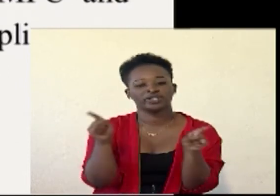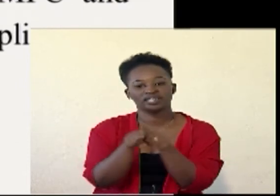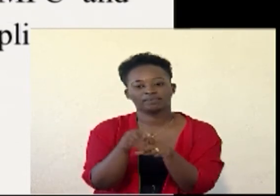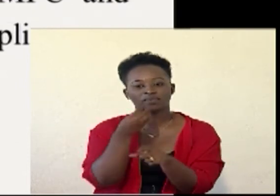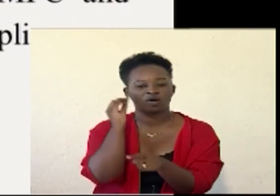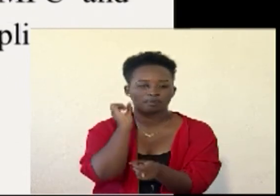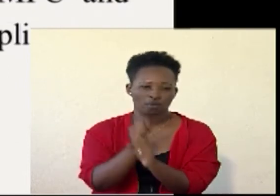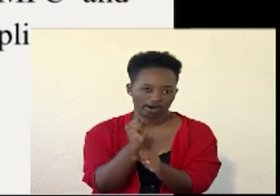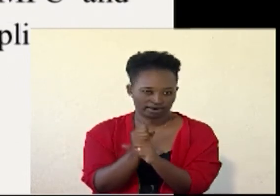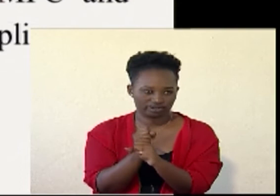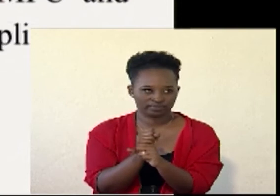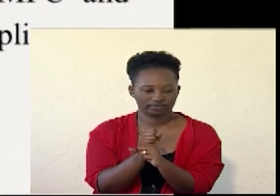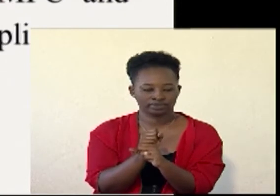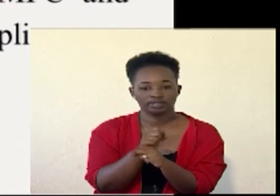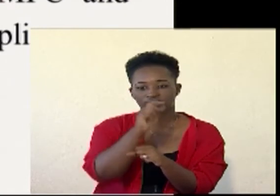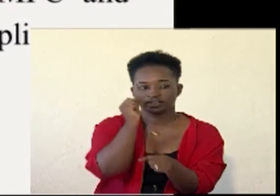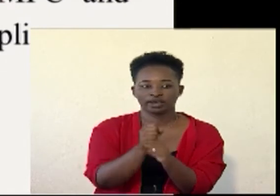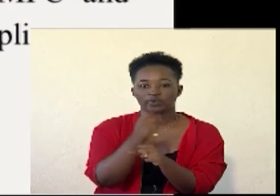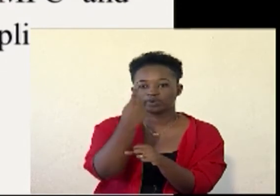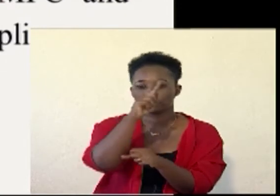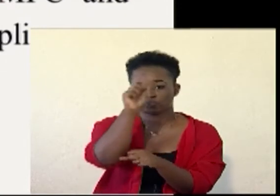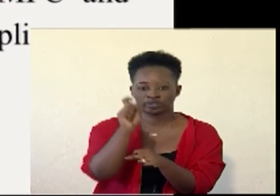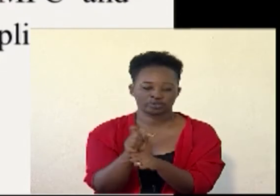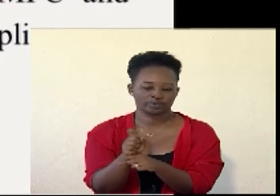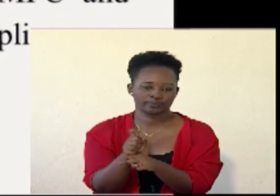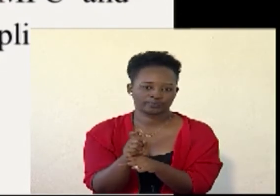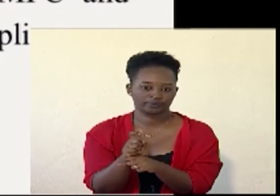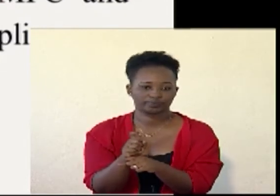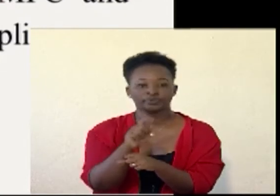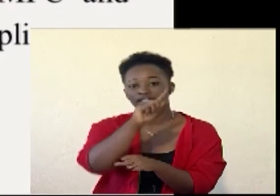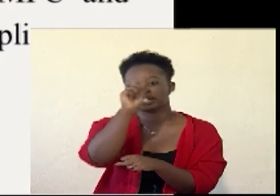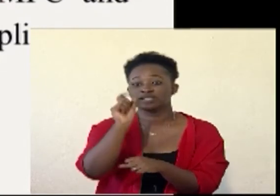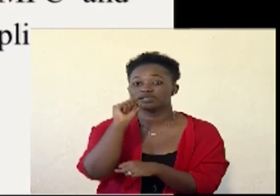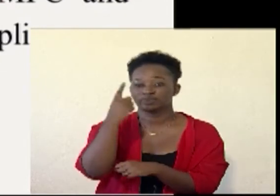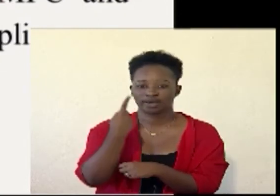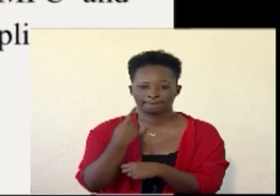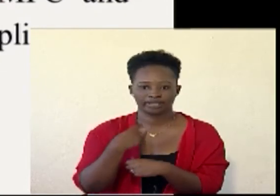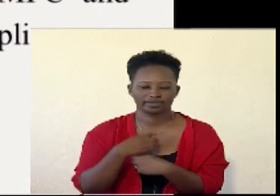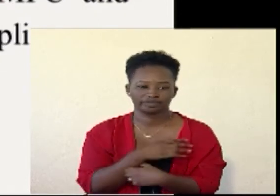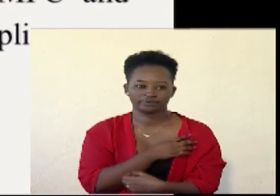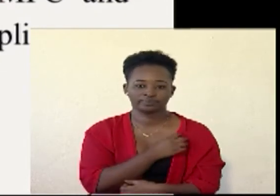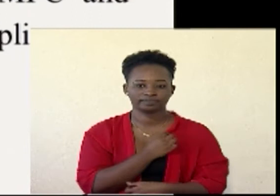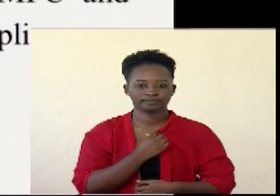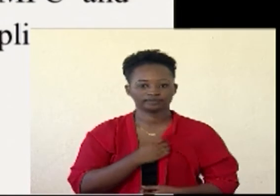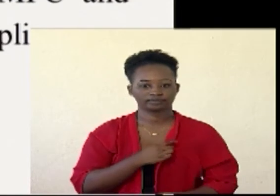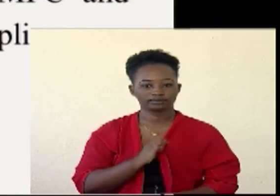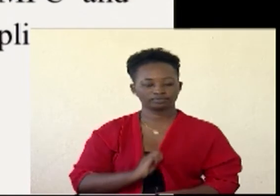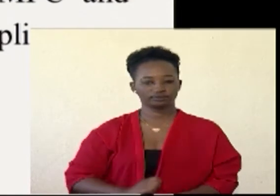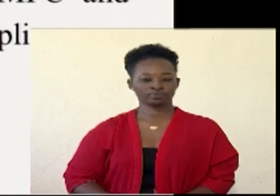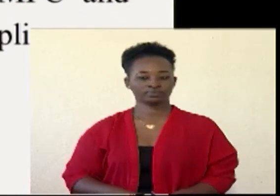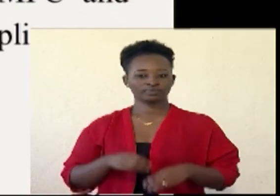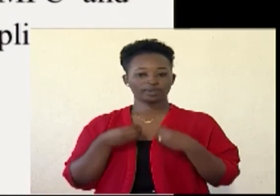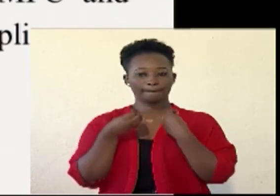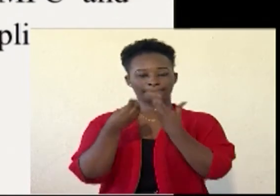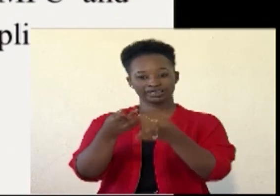homework. I'll just do one question. Now, the first question, I'll just solve one question. Given that